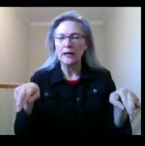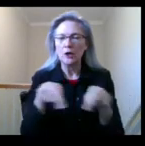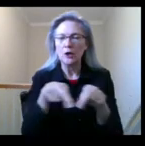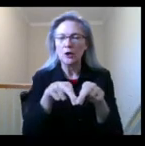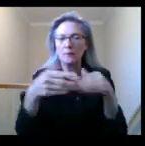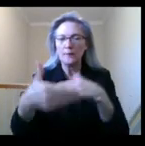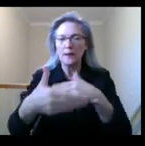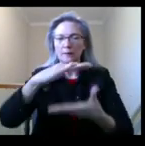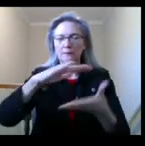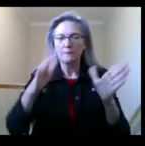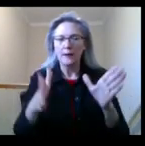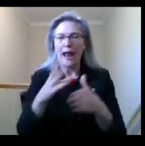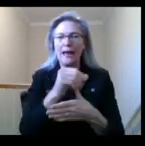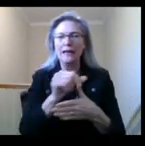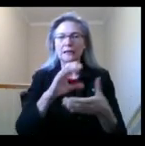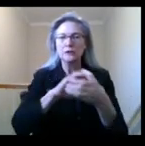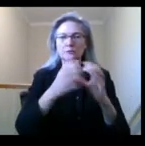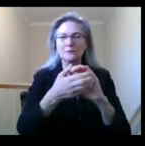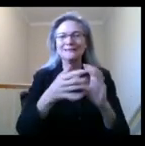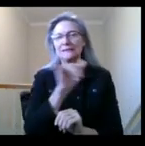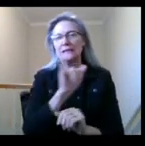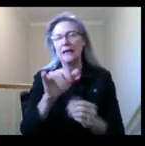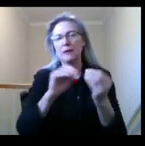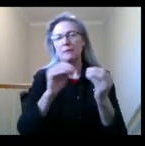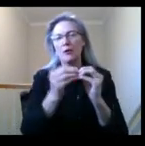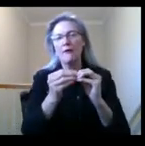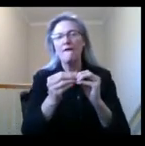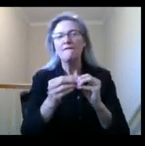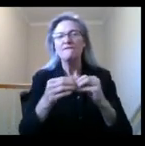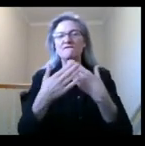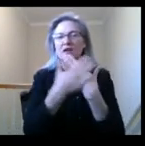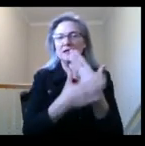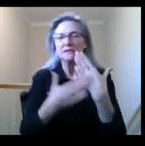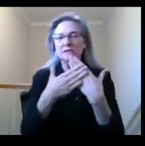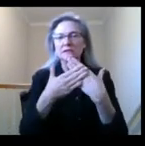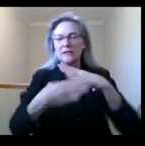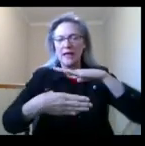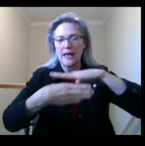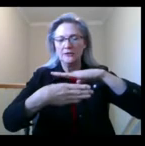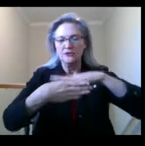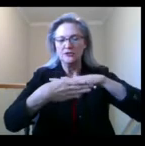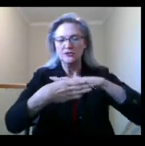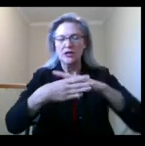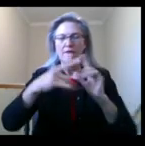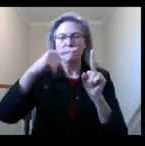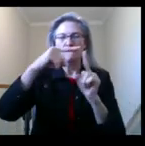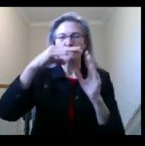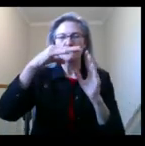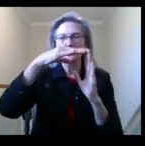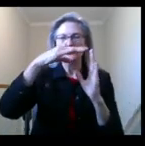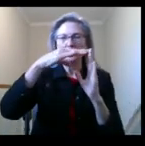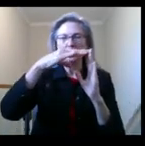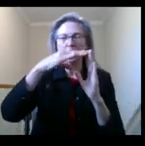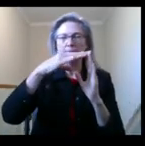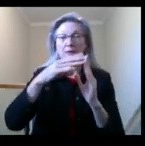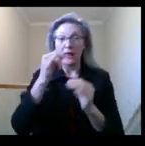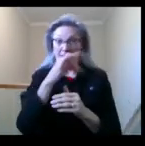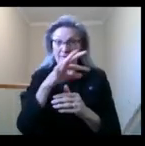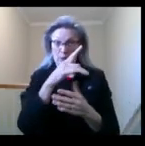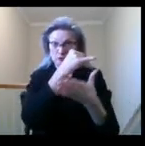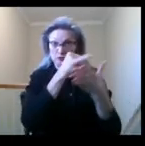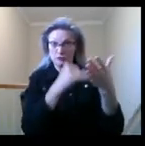are going to have the same number of faces, edges, and vertices, okay? If I was going to draw